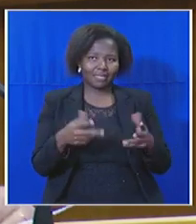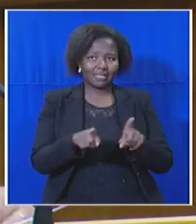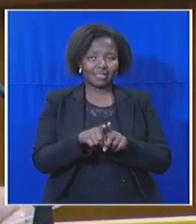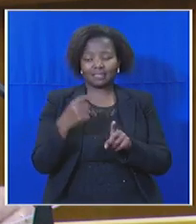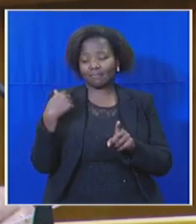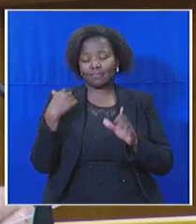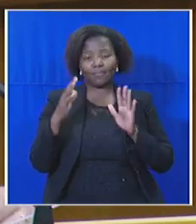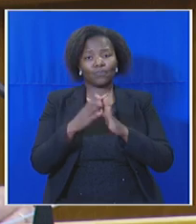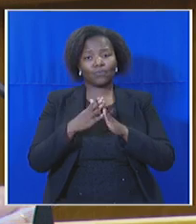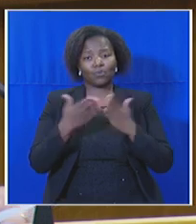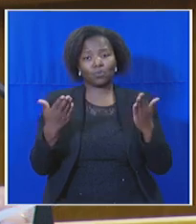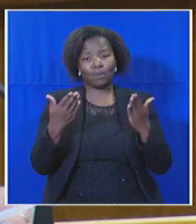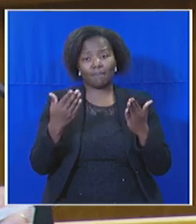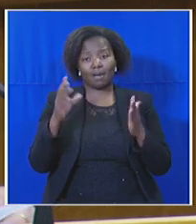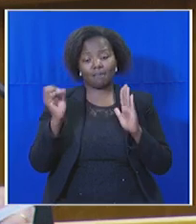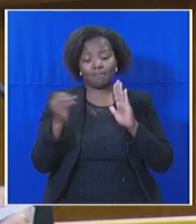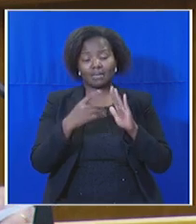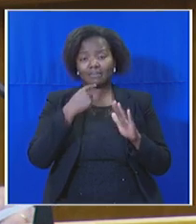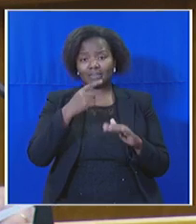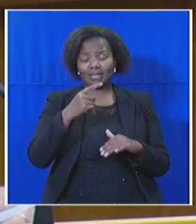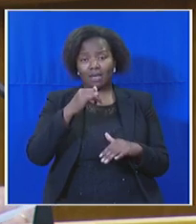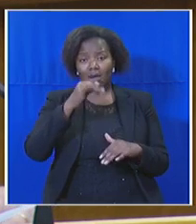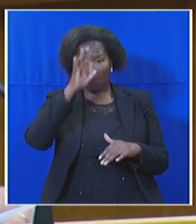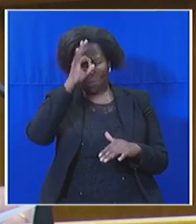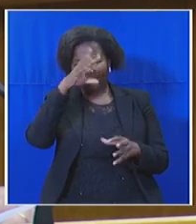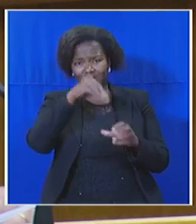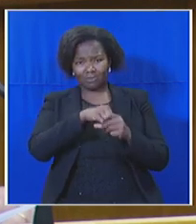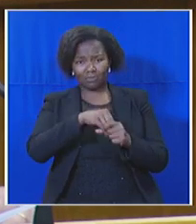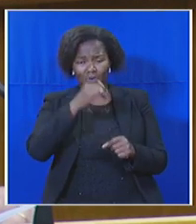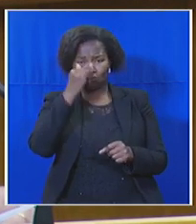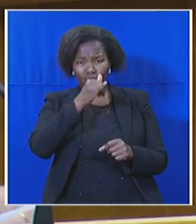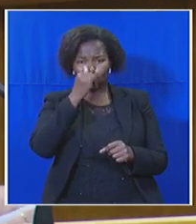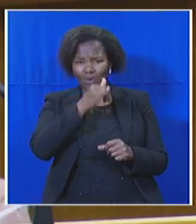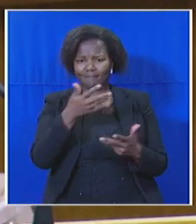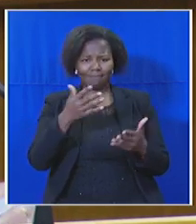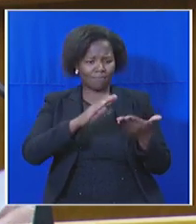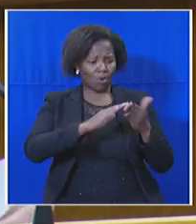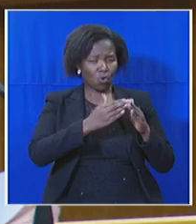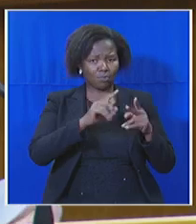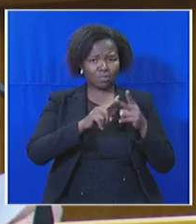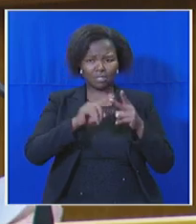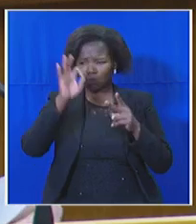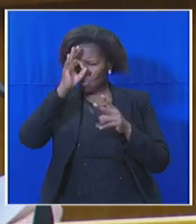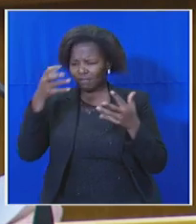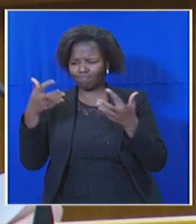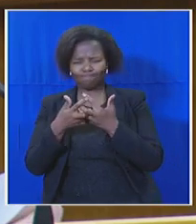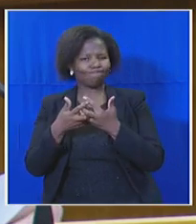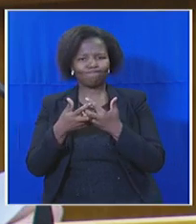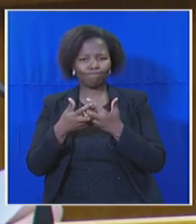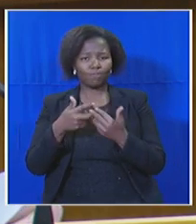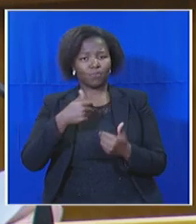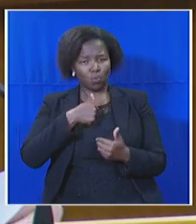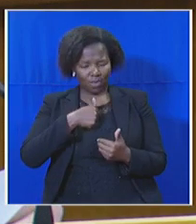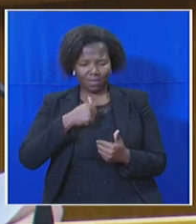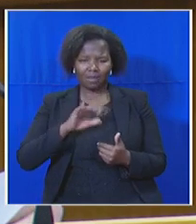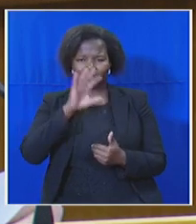of police criminality. Really, we have an almost unbreachable disconnect. South Africans are by nature a caring nation. We feel